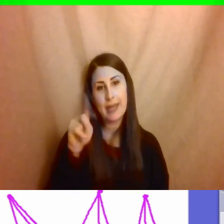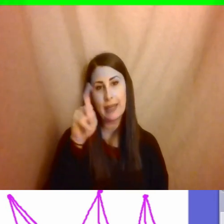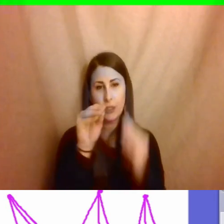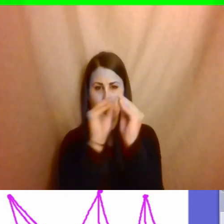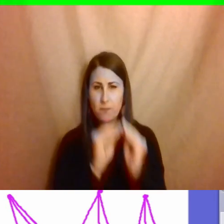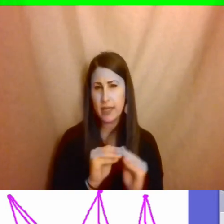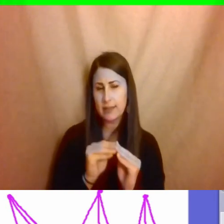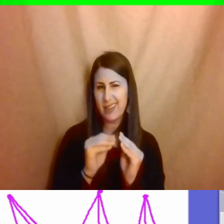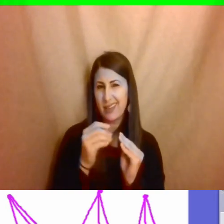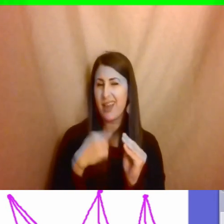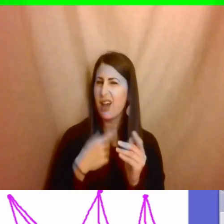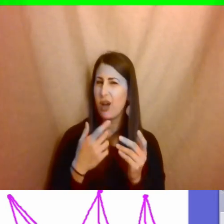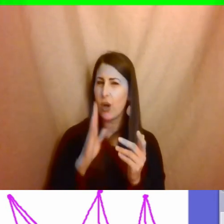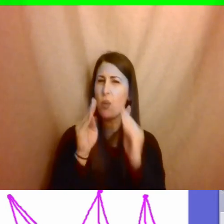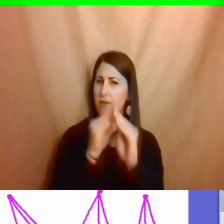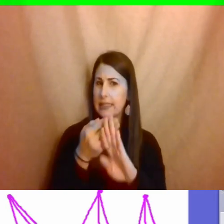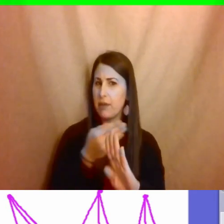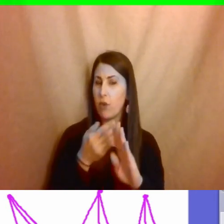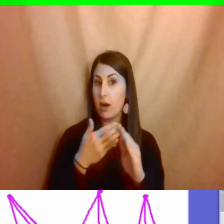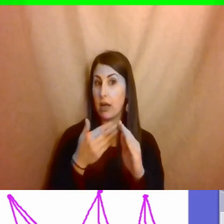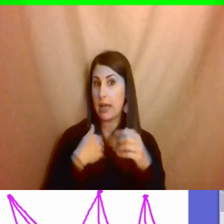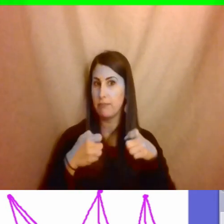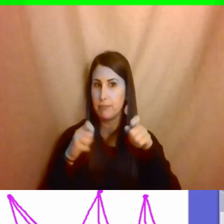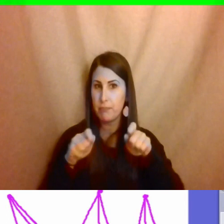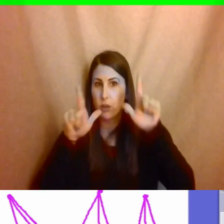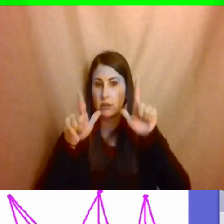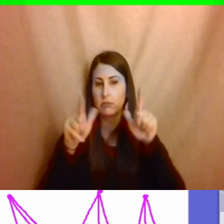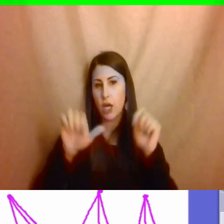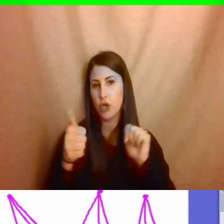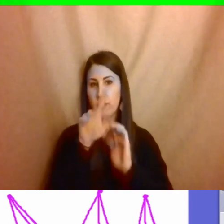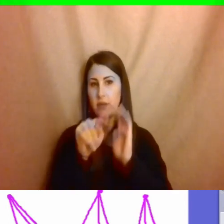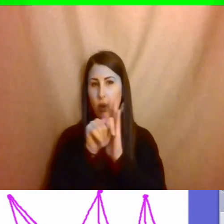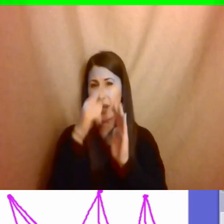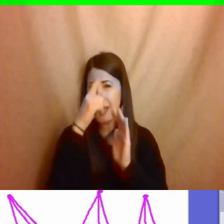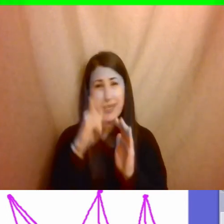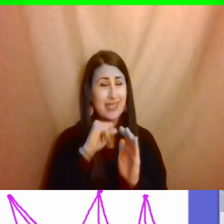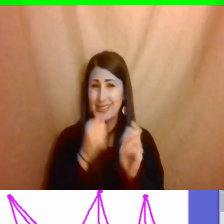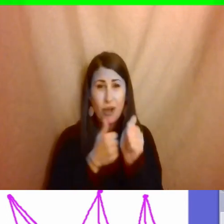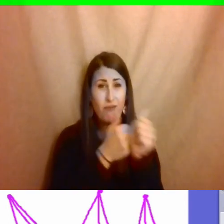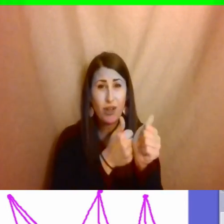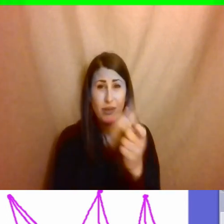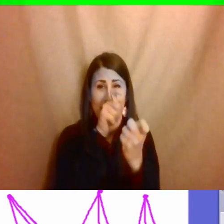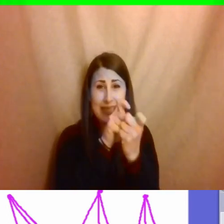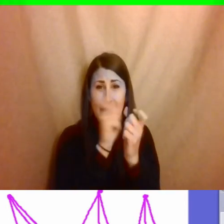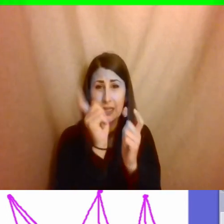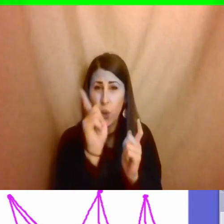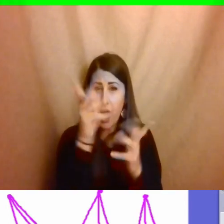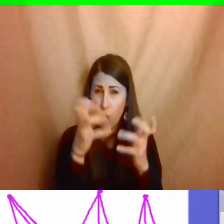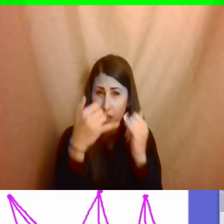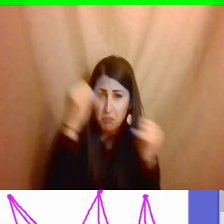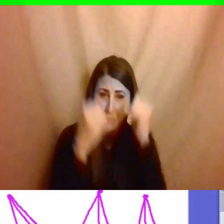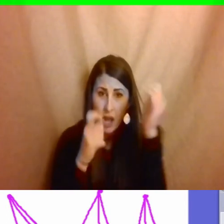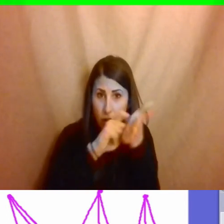video because it's not really following where I'm putting it. So if I do